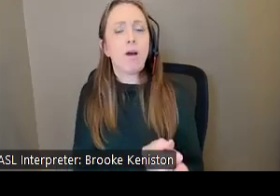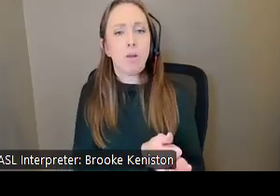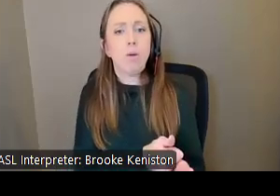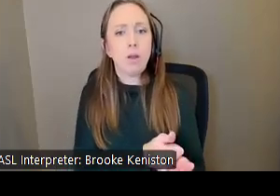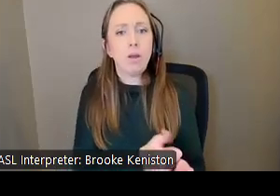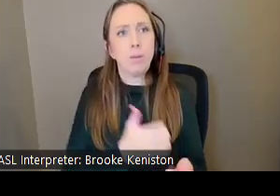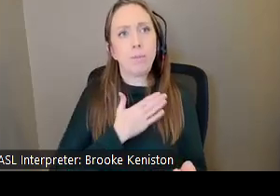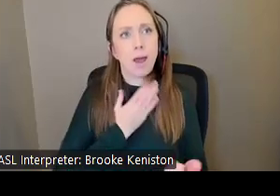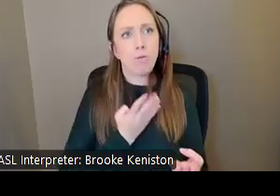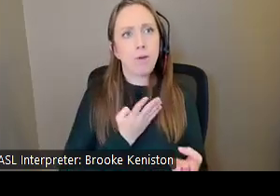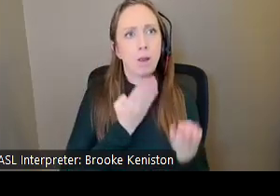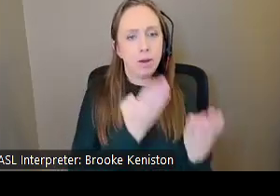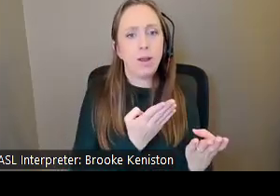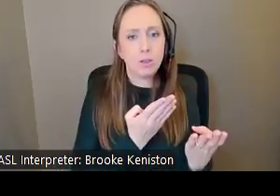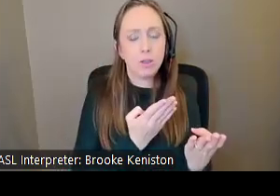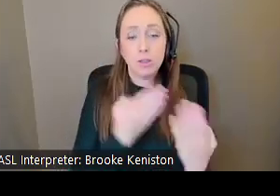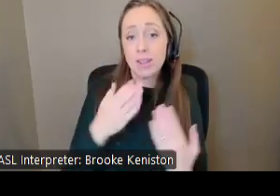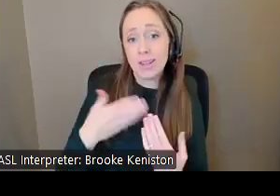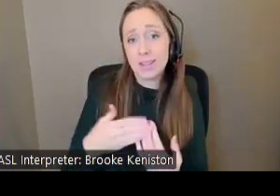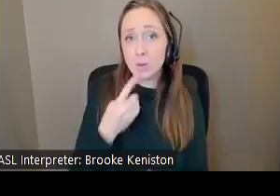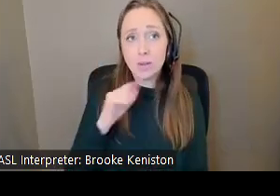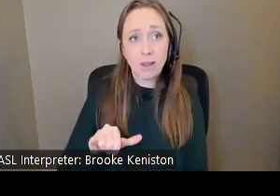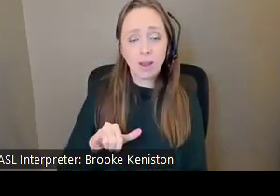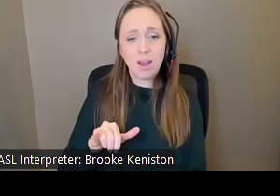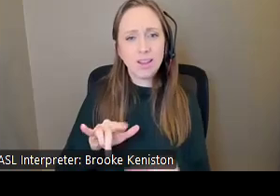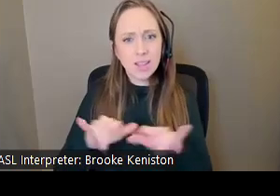inquire about what their daily life looks like, what